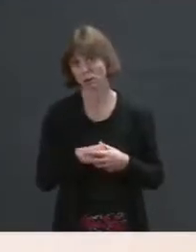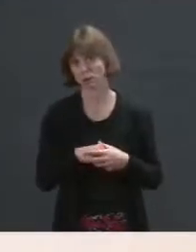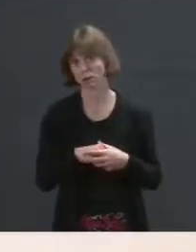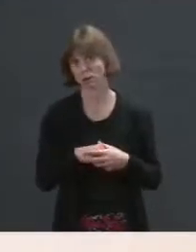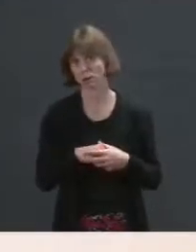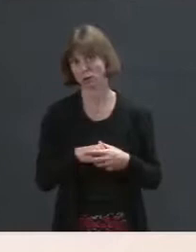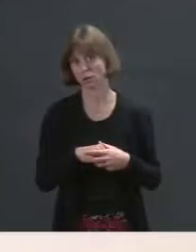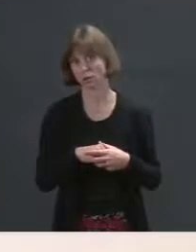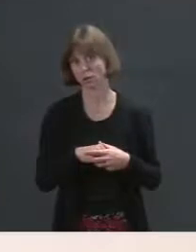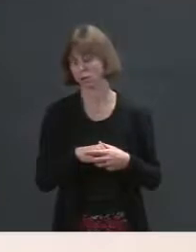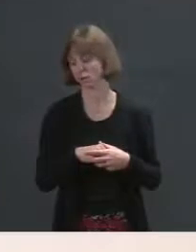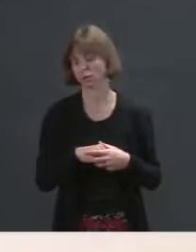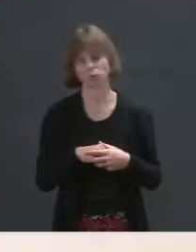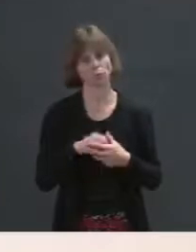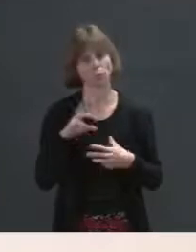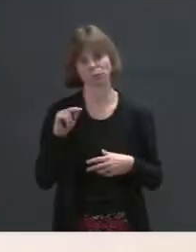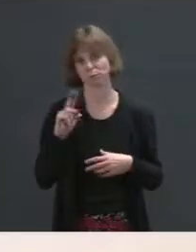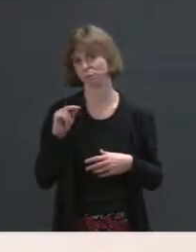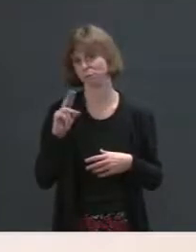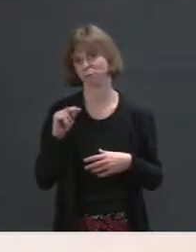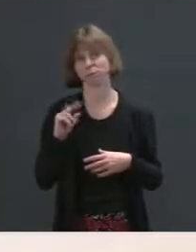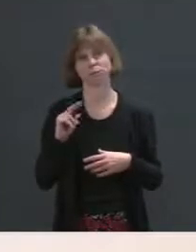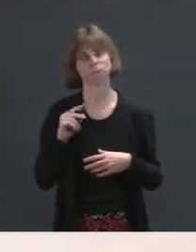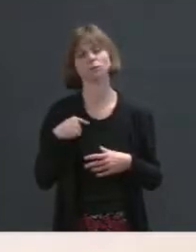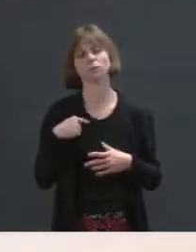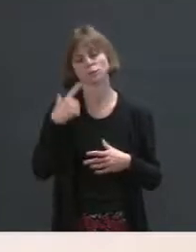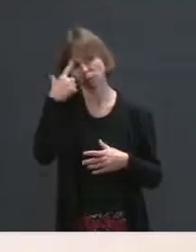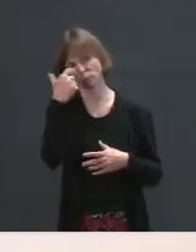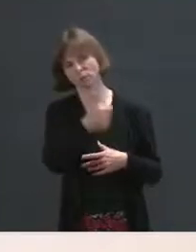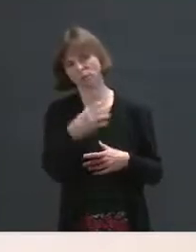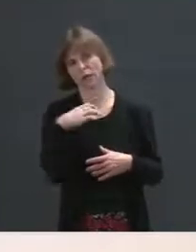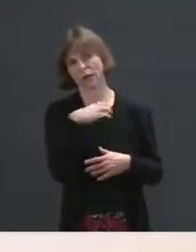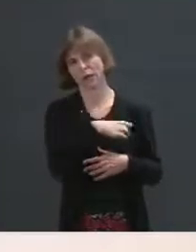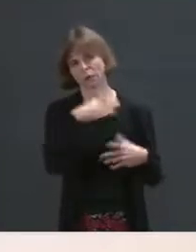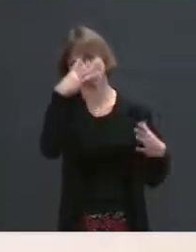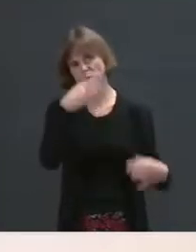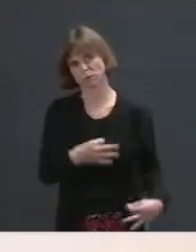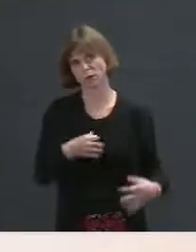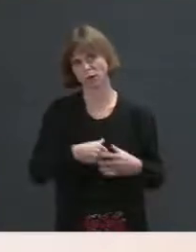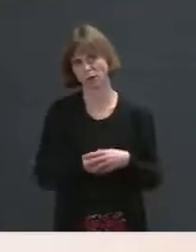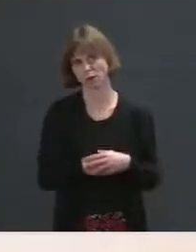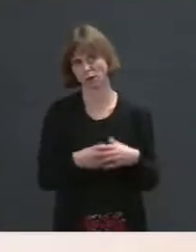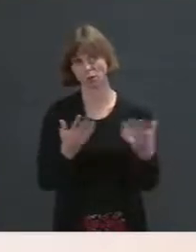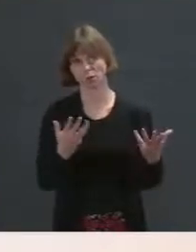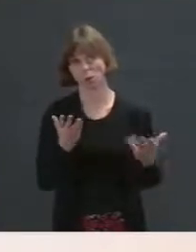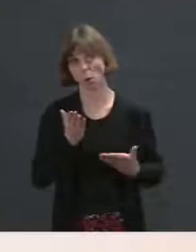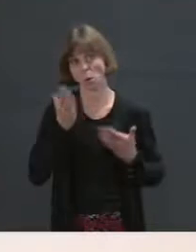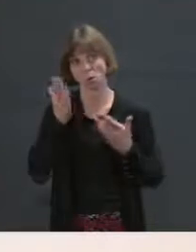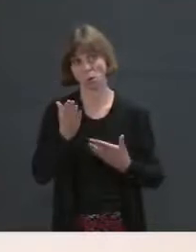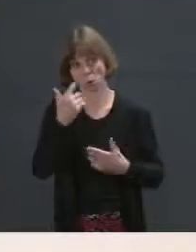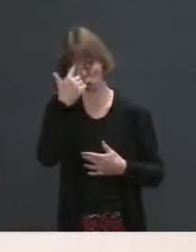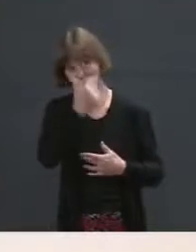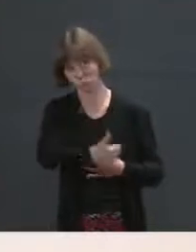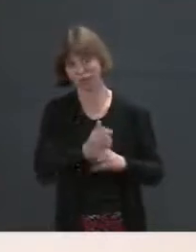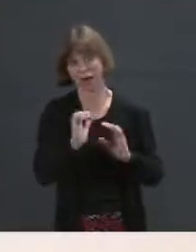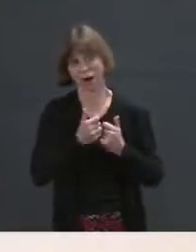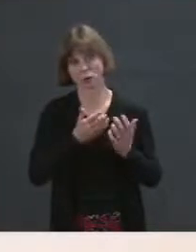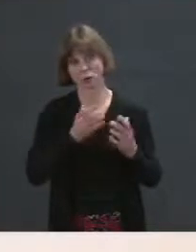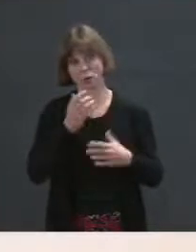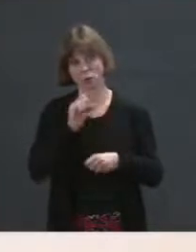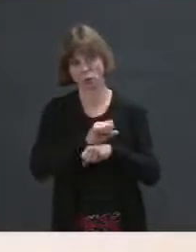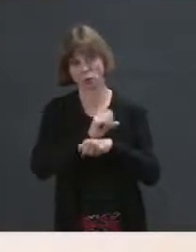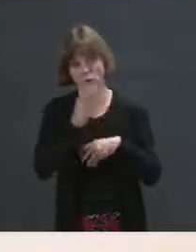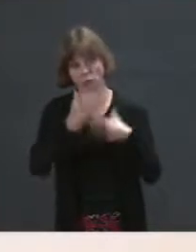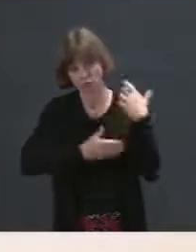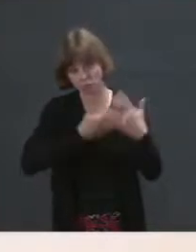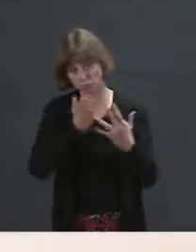had... No, we'll see. We'll let Congress play out the process of what they want to propose or how they want to work through the components of the